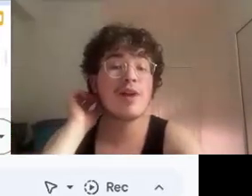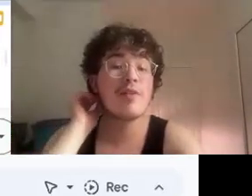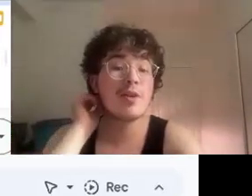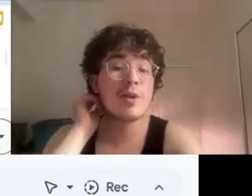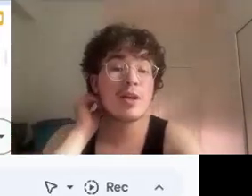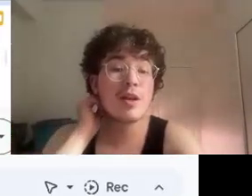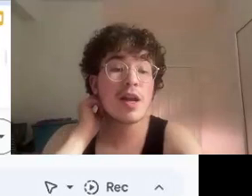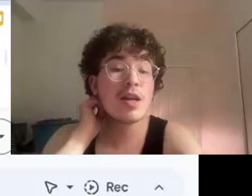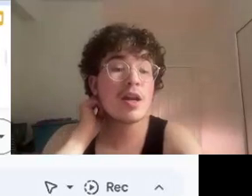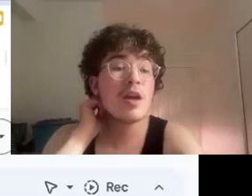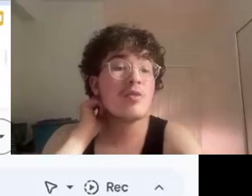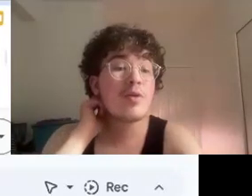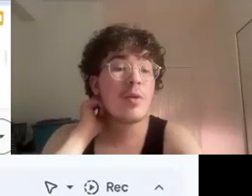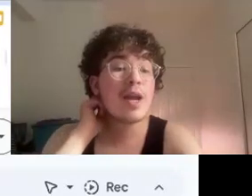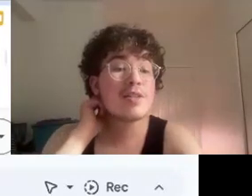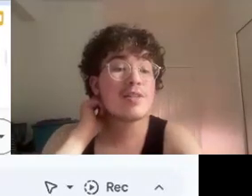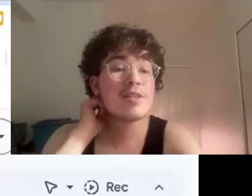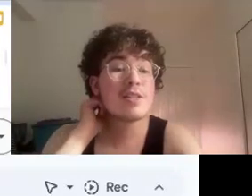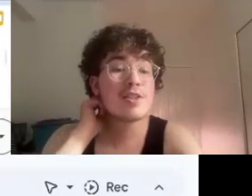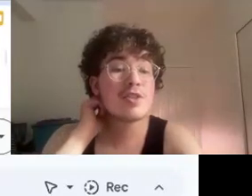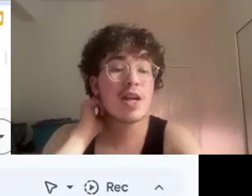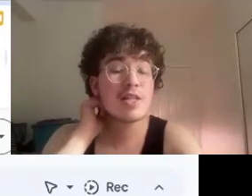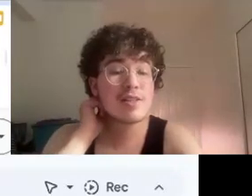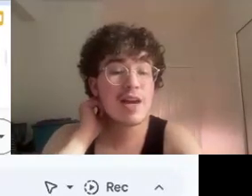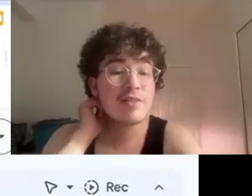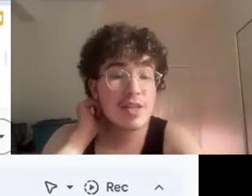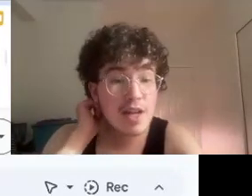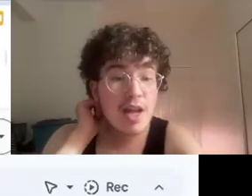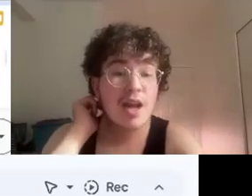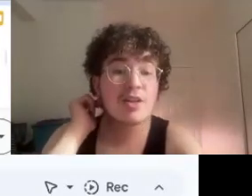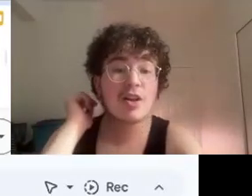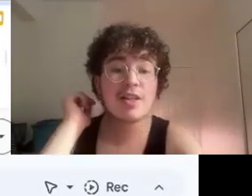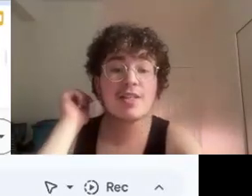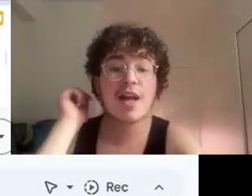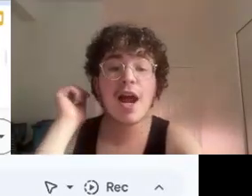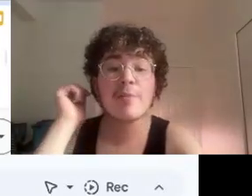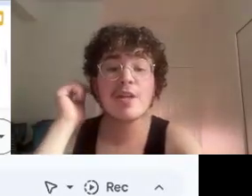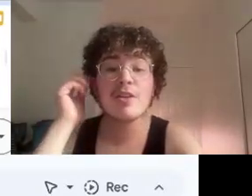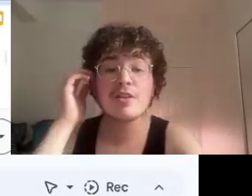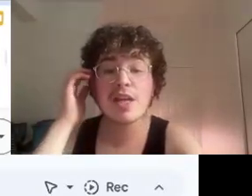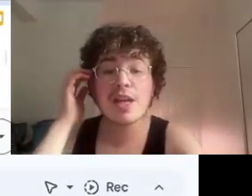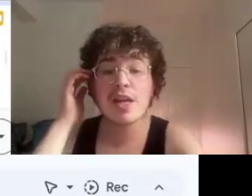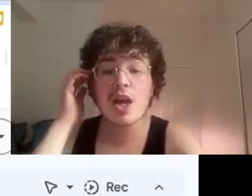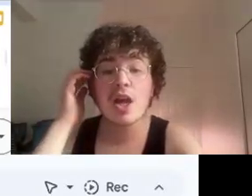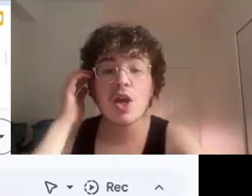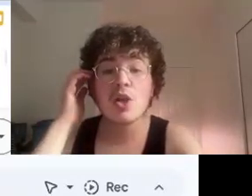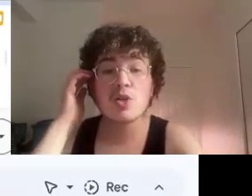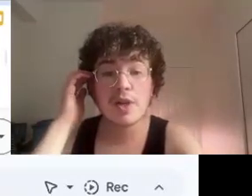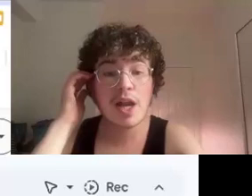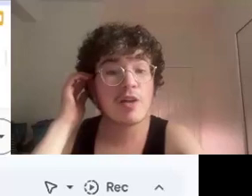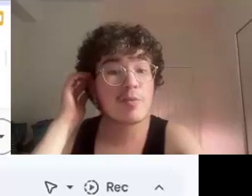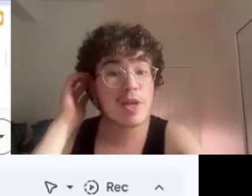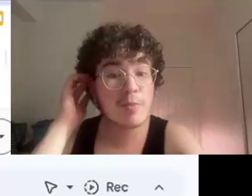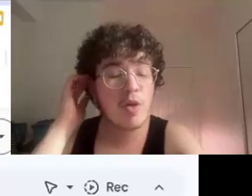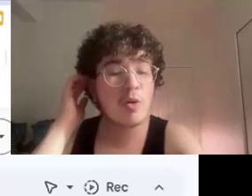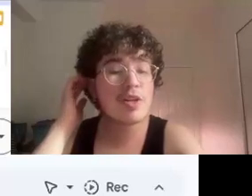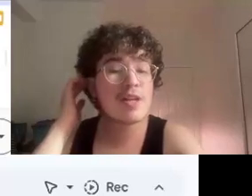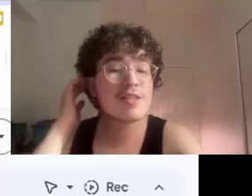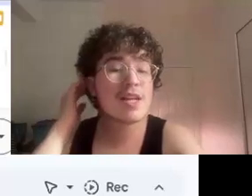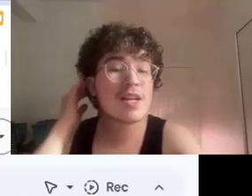were facing criminal charges of some kind, and additionally deemed likely to be a